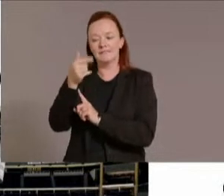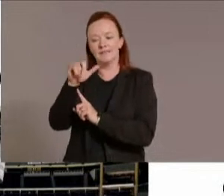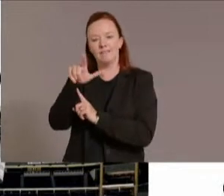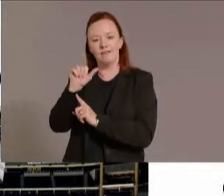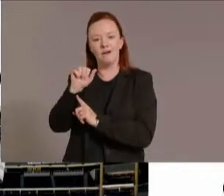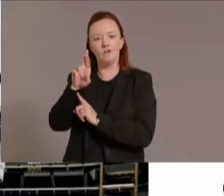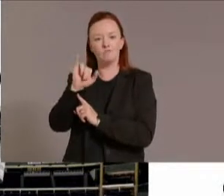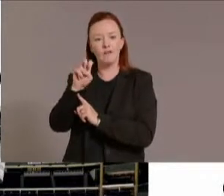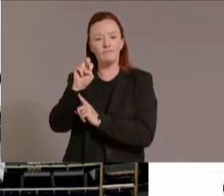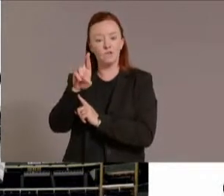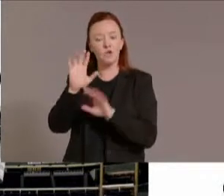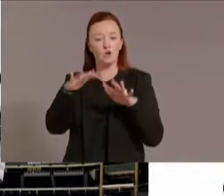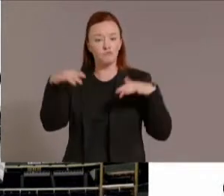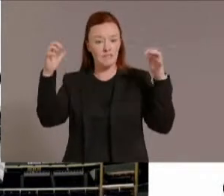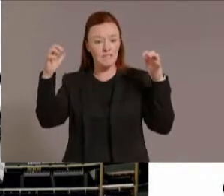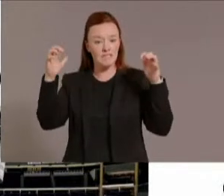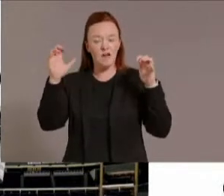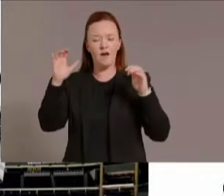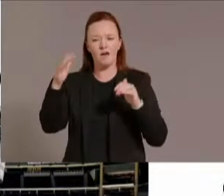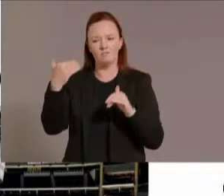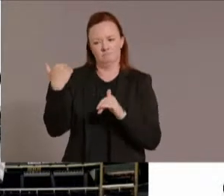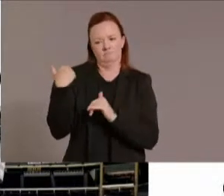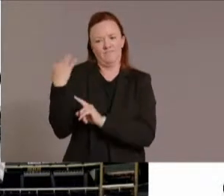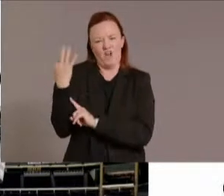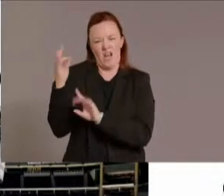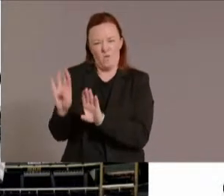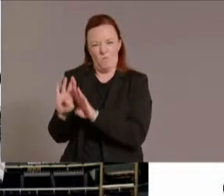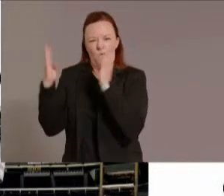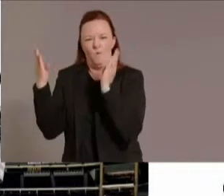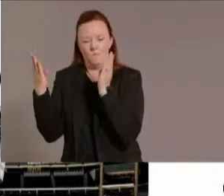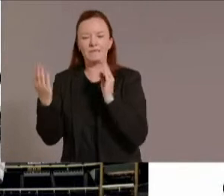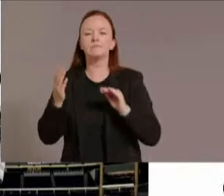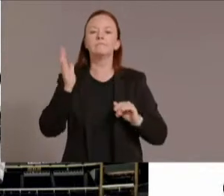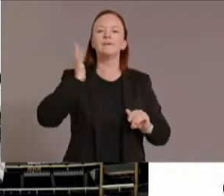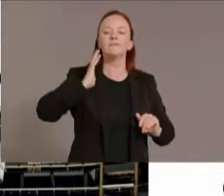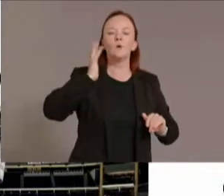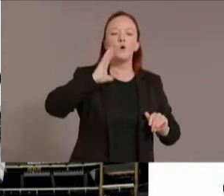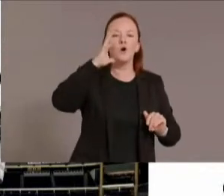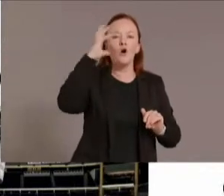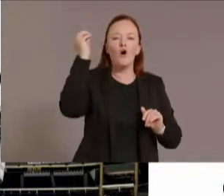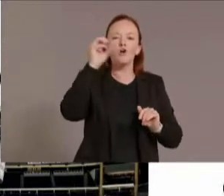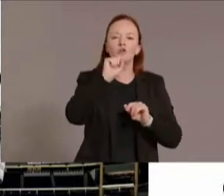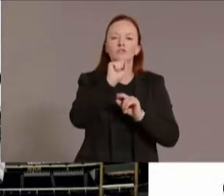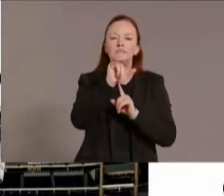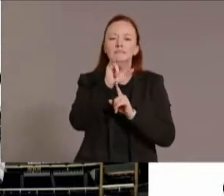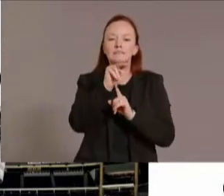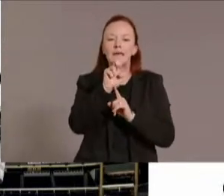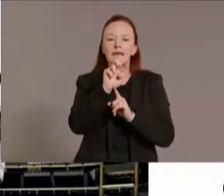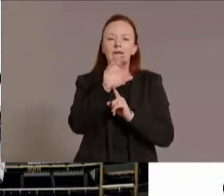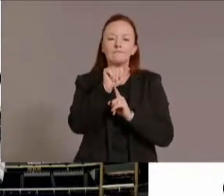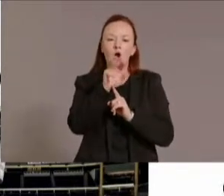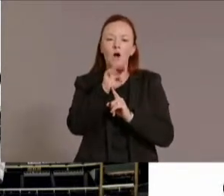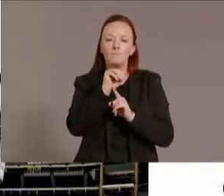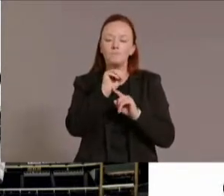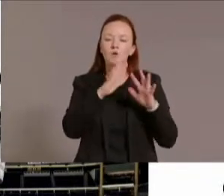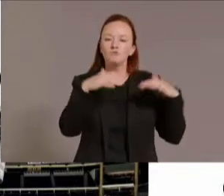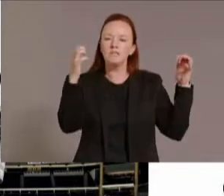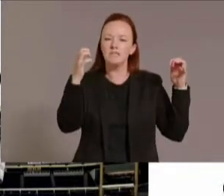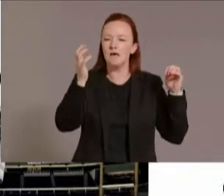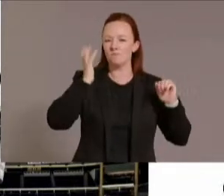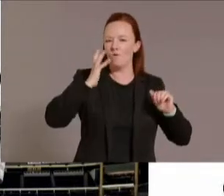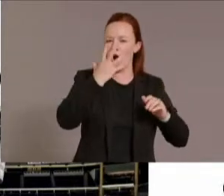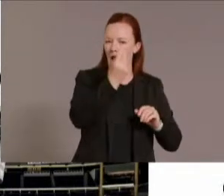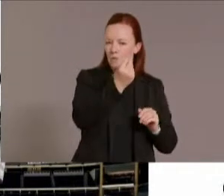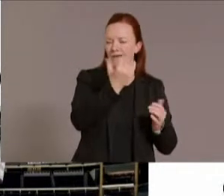Farm Stadium transitioned to last Friday. They are open from 7 a.m. to 7 p.m. and there are up